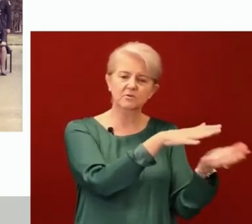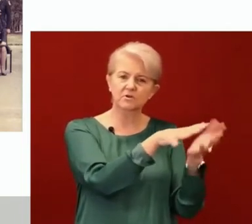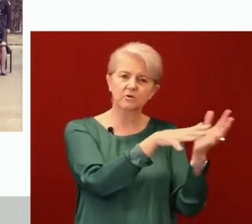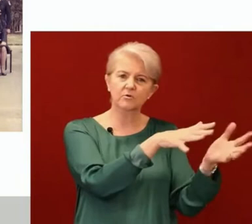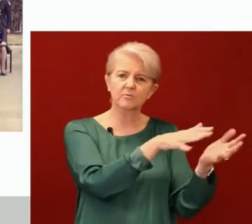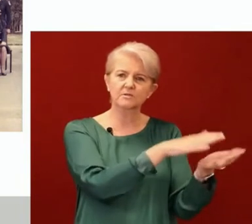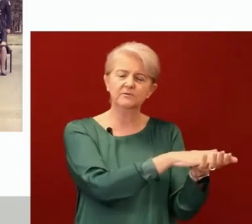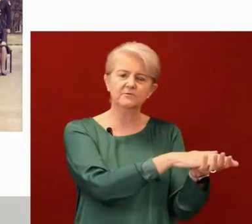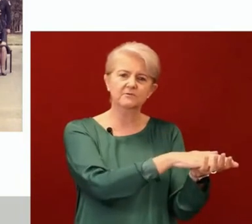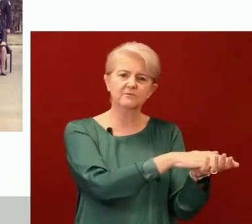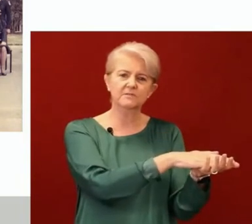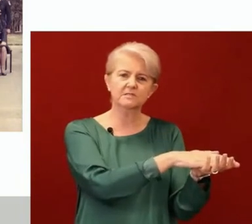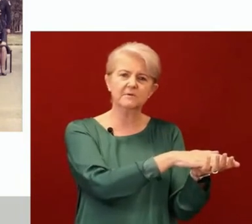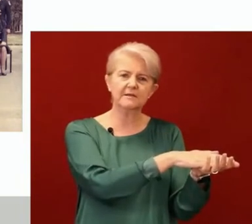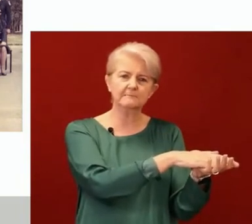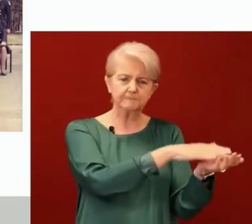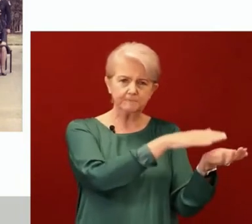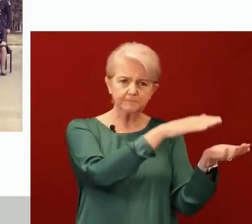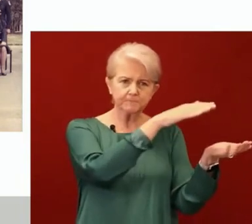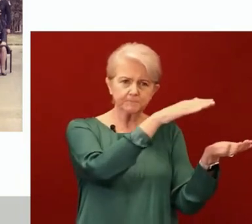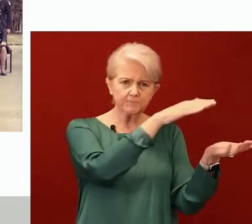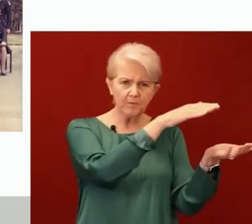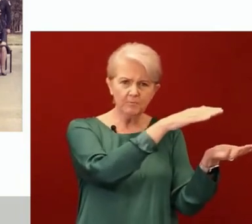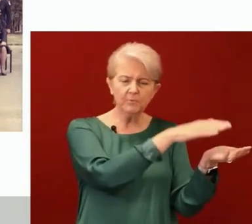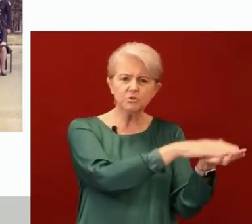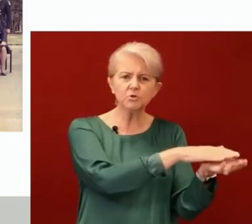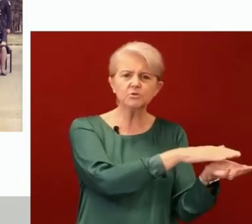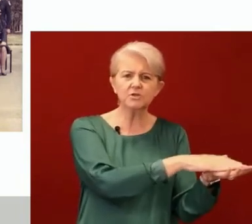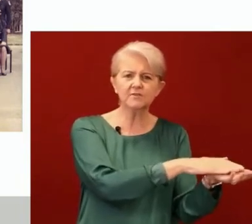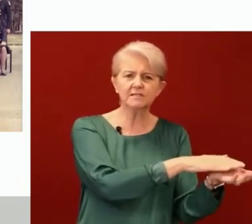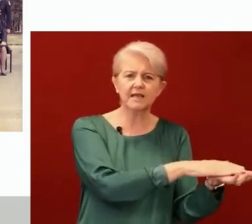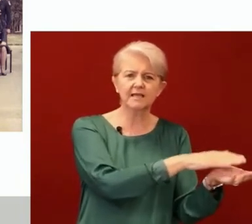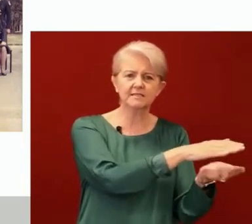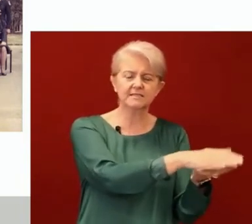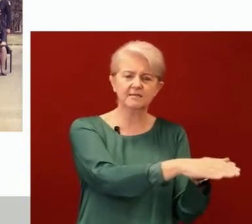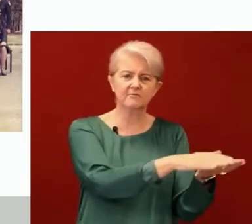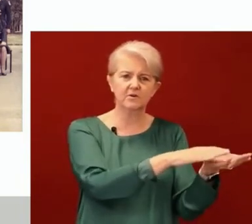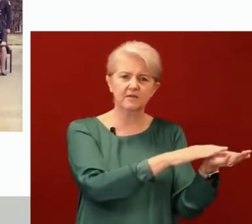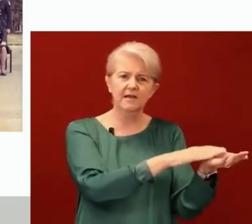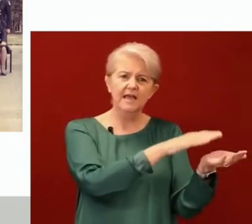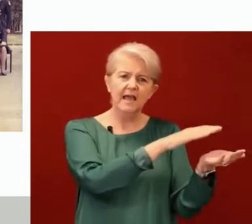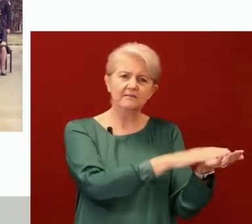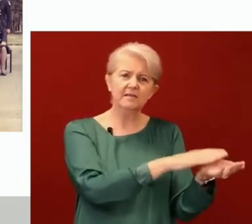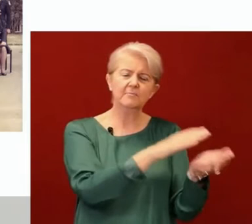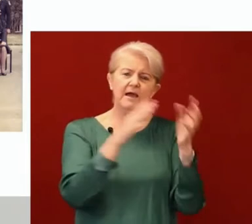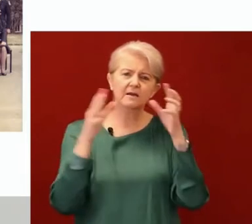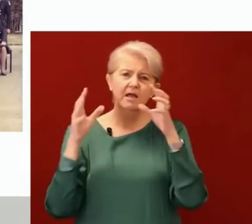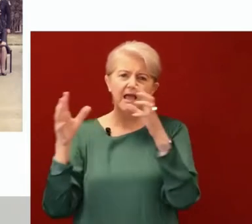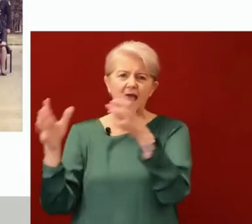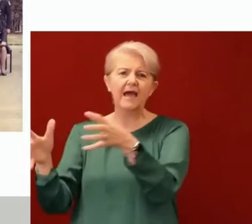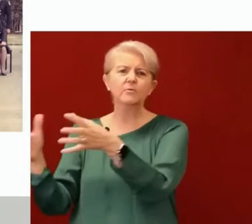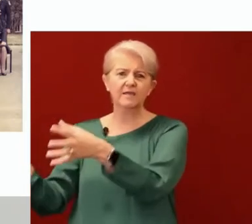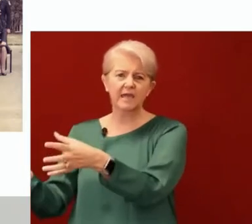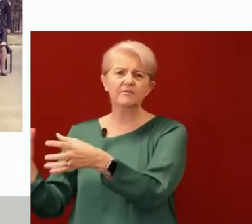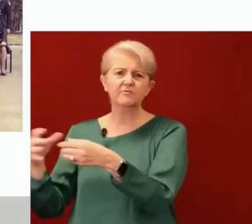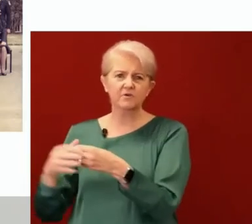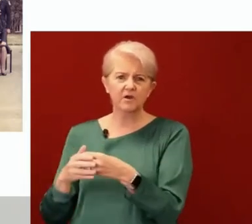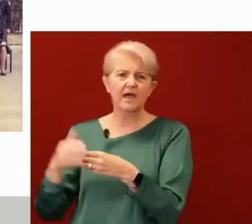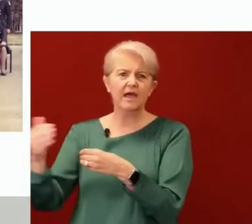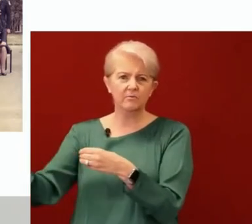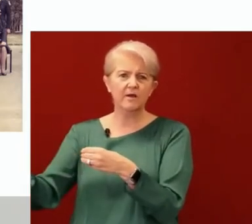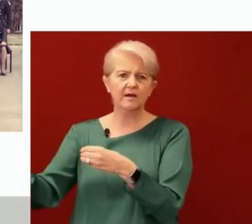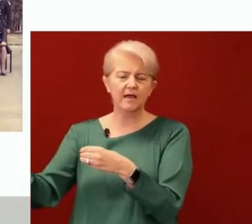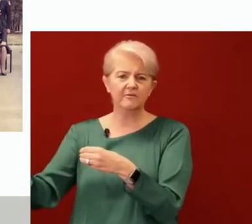well with, you know, an almost 50-50 split. But we should also then take it a step further and think about how do we care